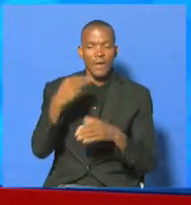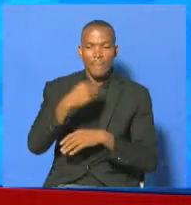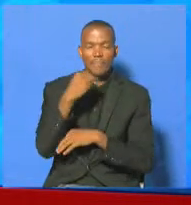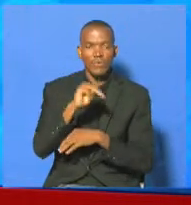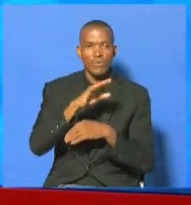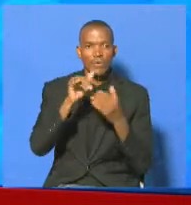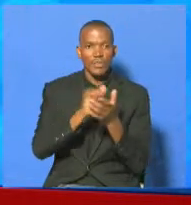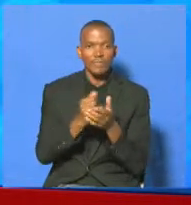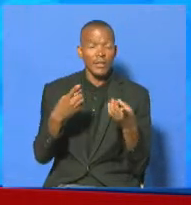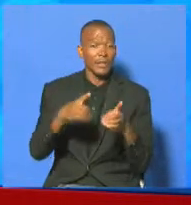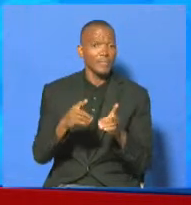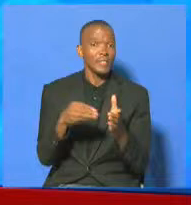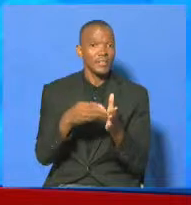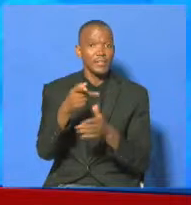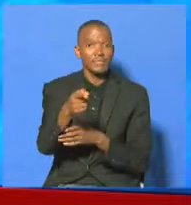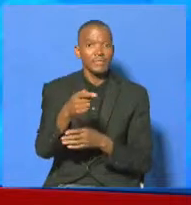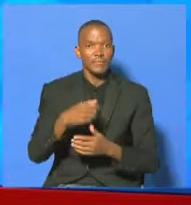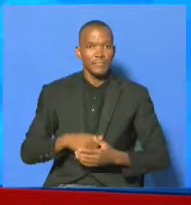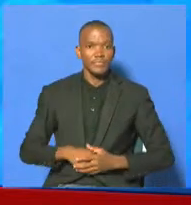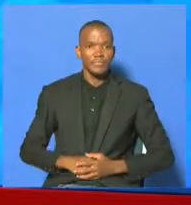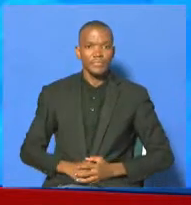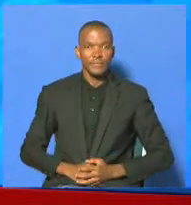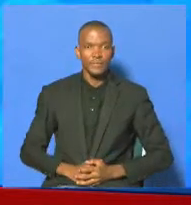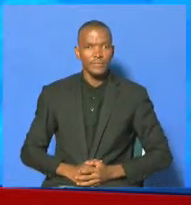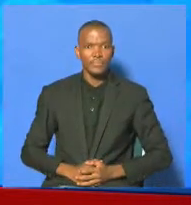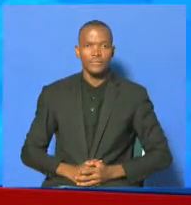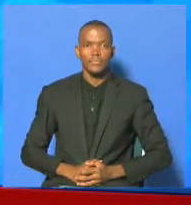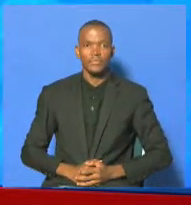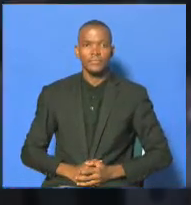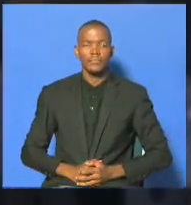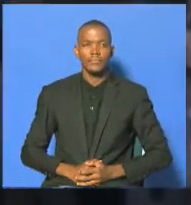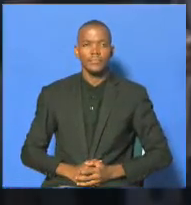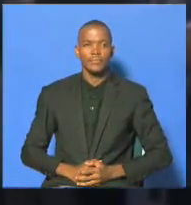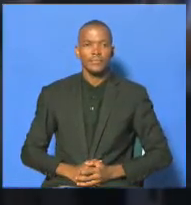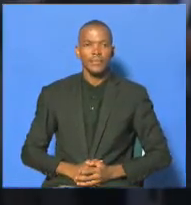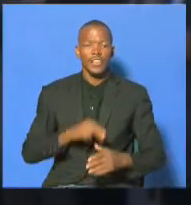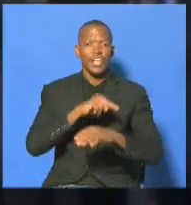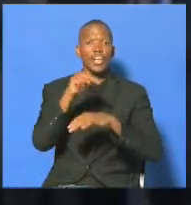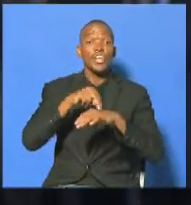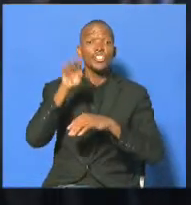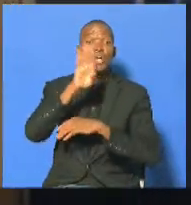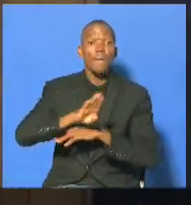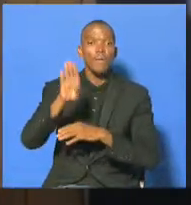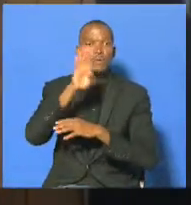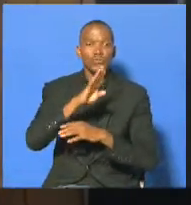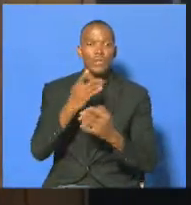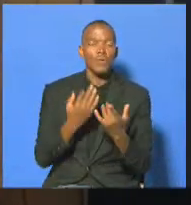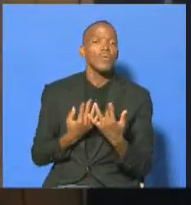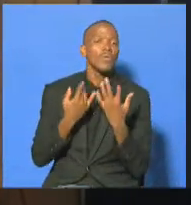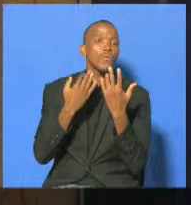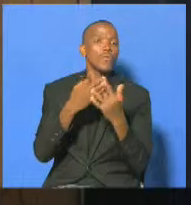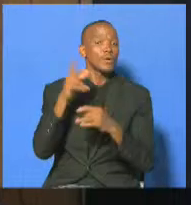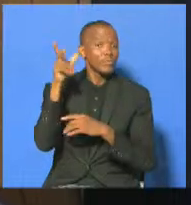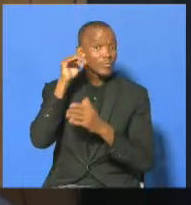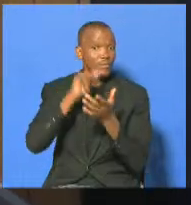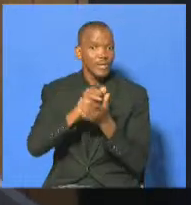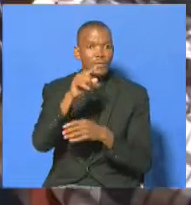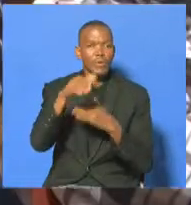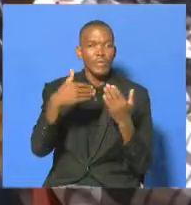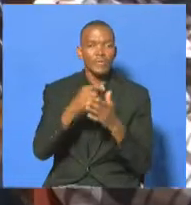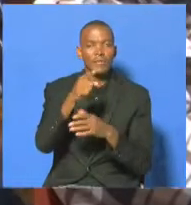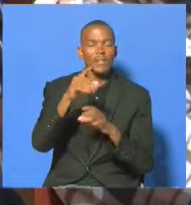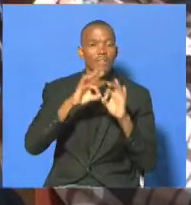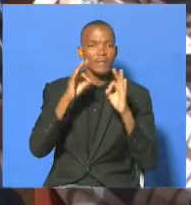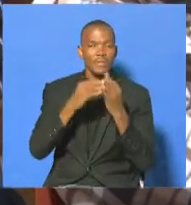the repatriation process. Budulo Mokhorosi and Jessica. The nation of Botswana await with hope to hear about details regarding